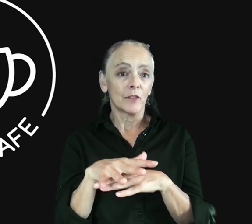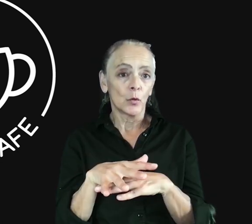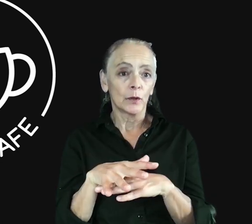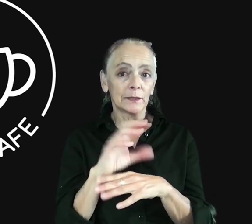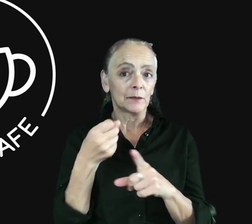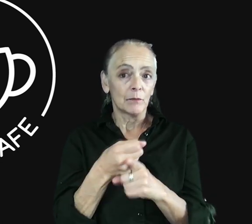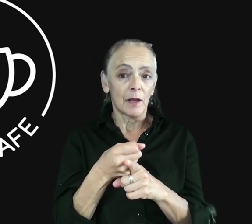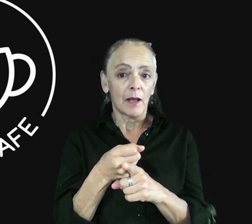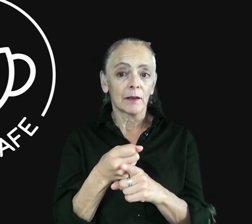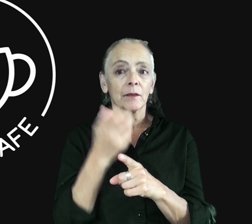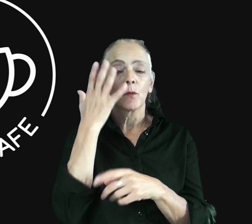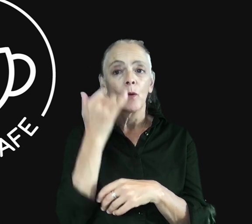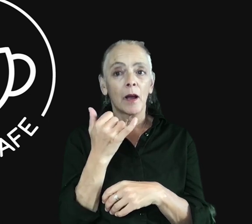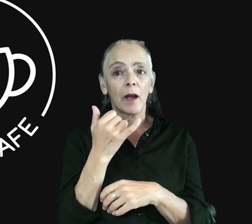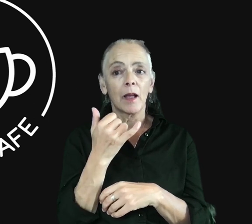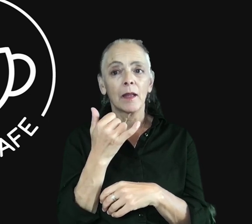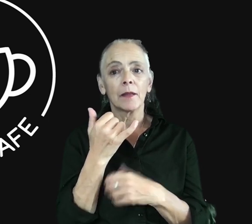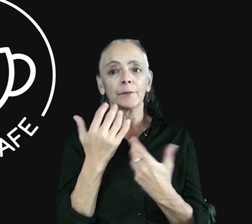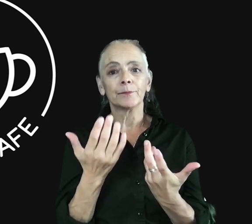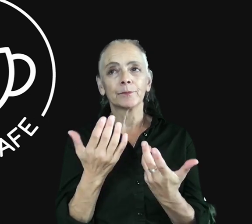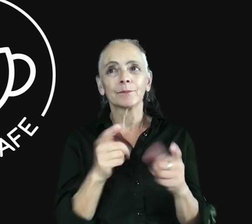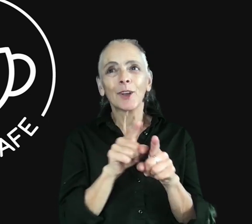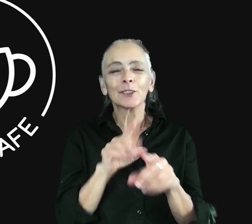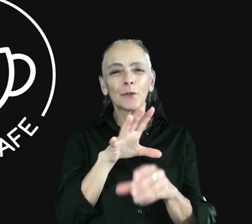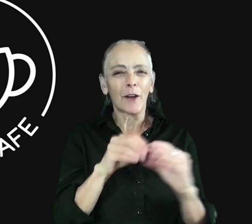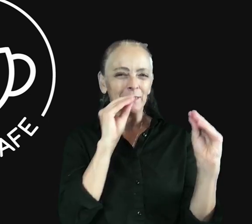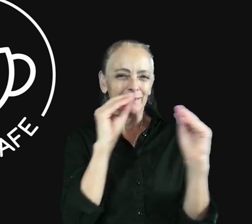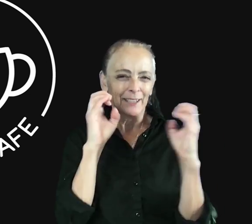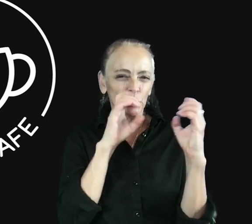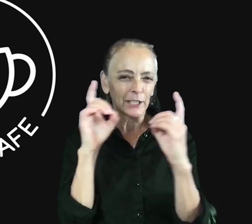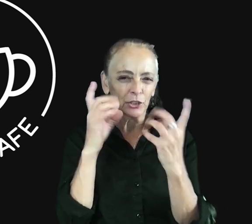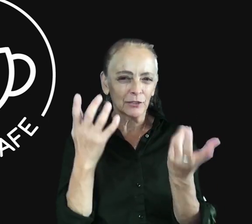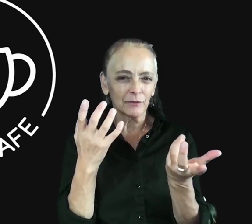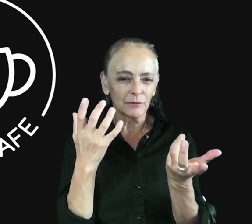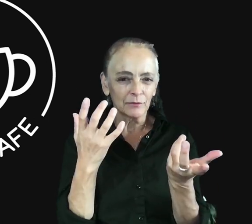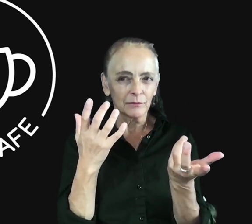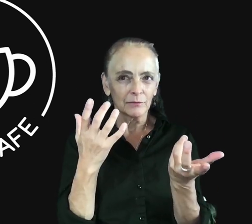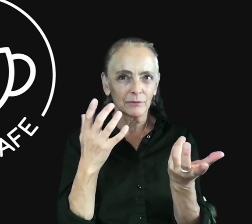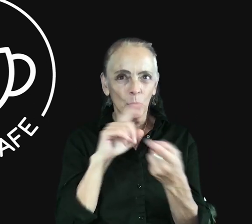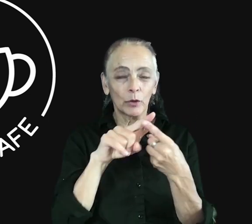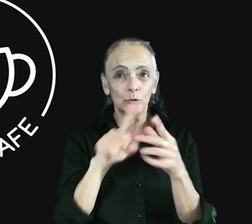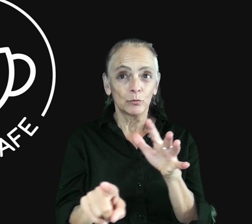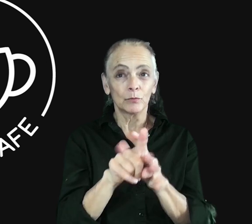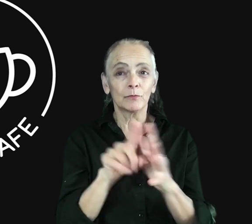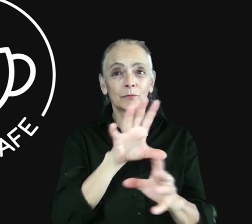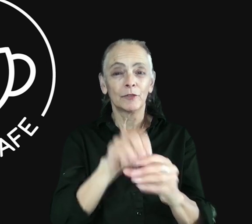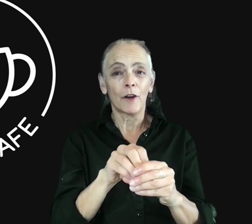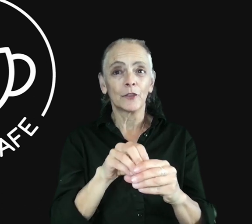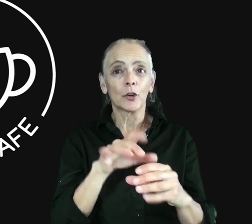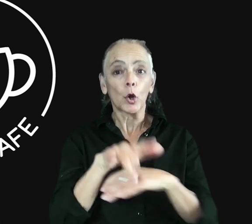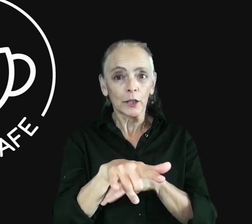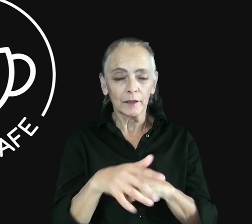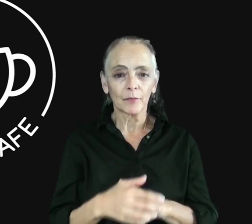because there is some kind of education that needs to come into interplay when you're coming in early kind of helping people